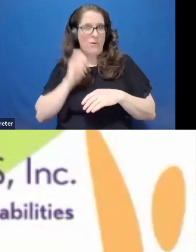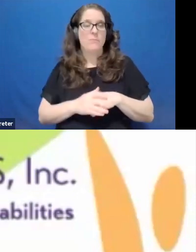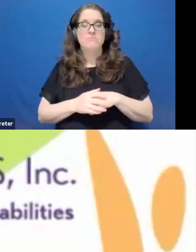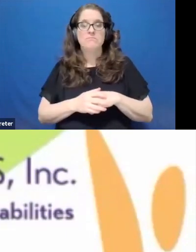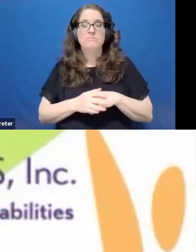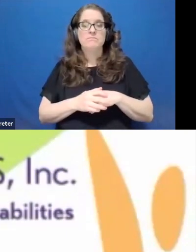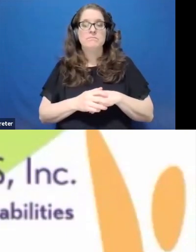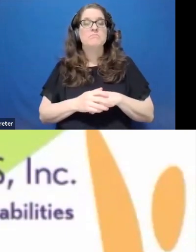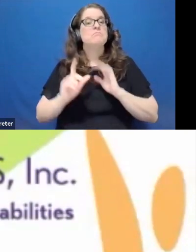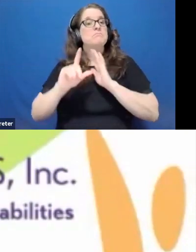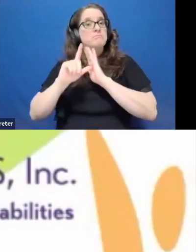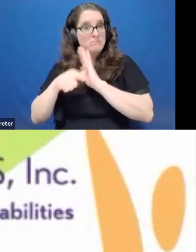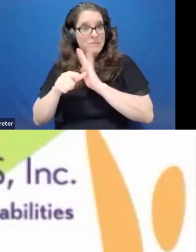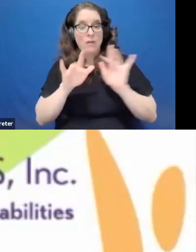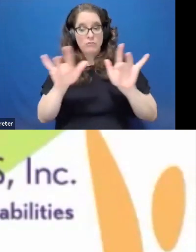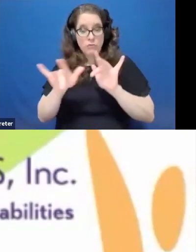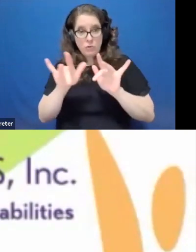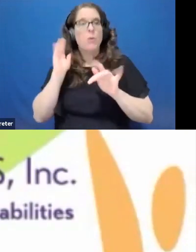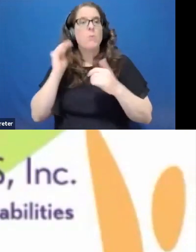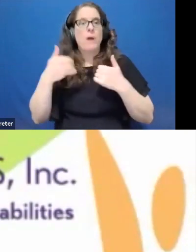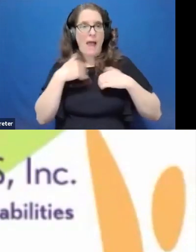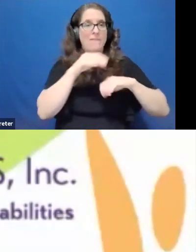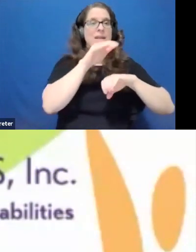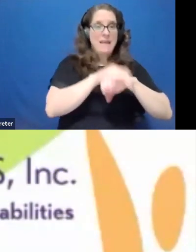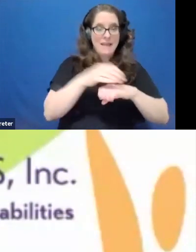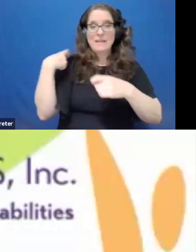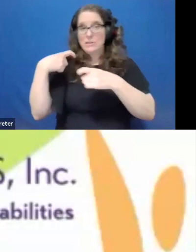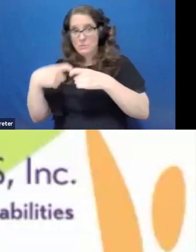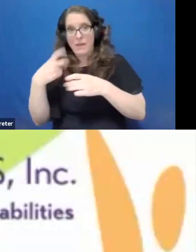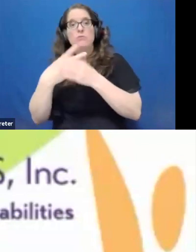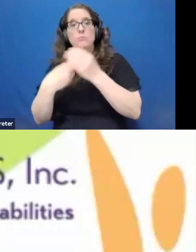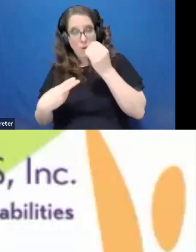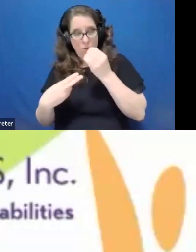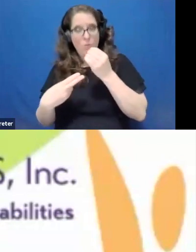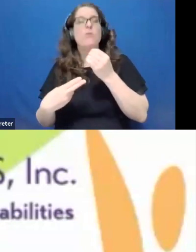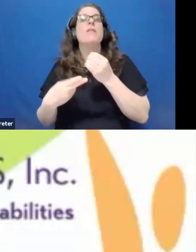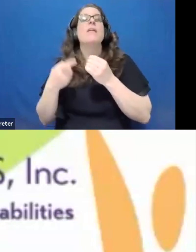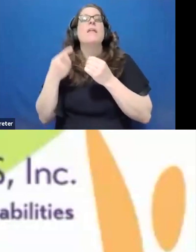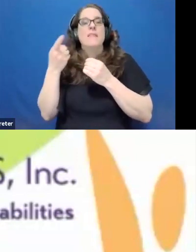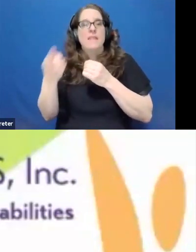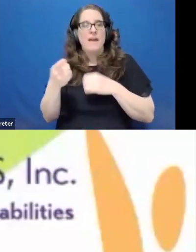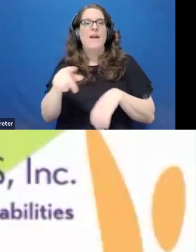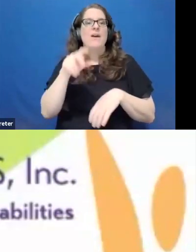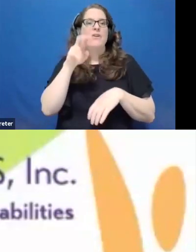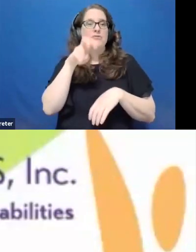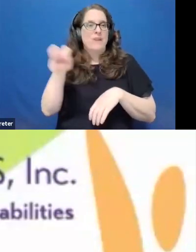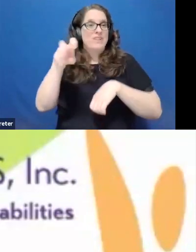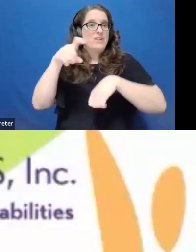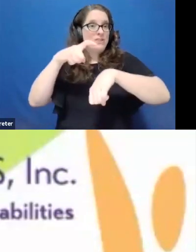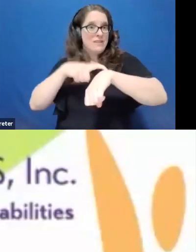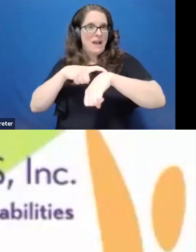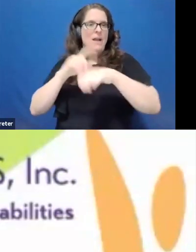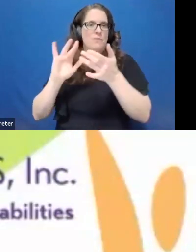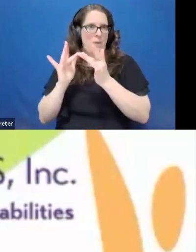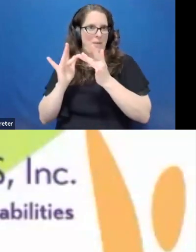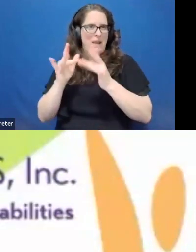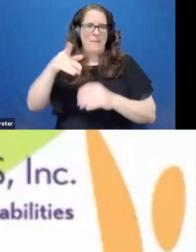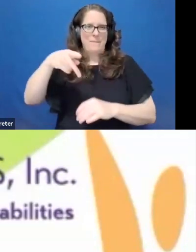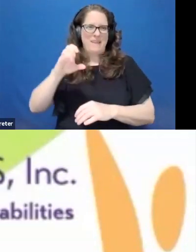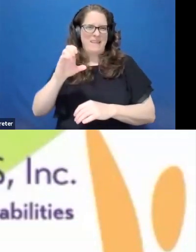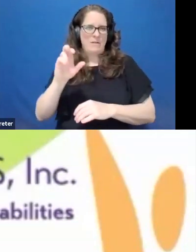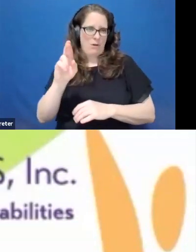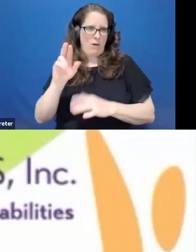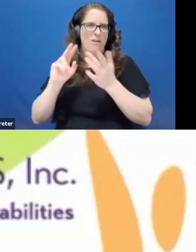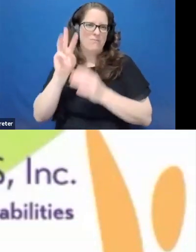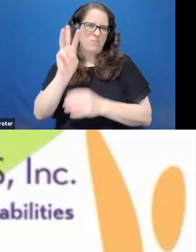will be archived in the PCR website Transition Times page. Please share the recording and upcoming Transition Times programs with your friends